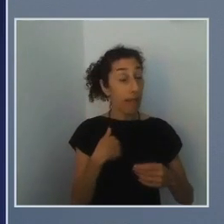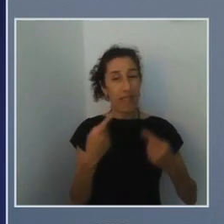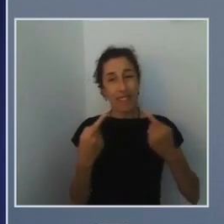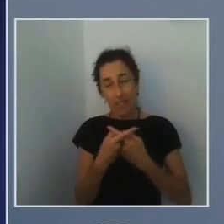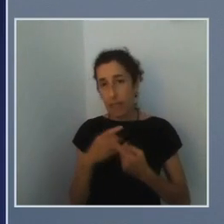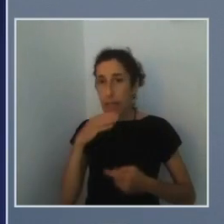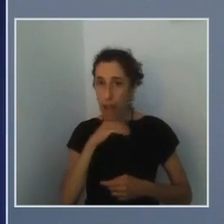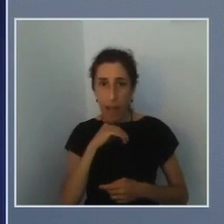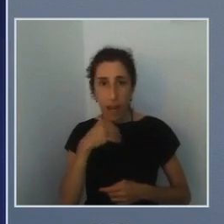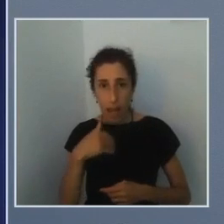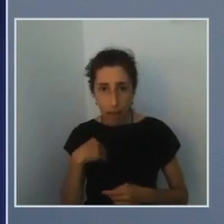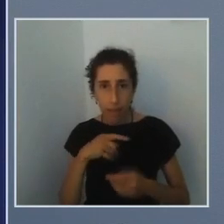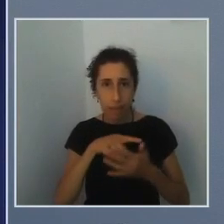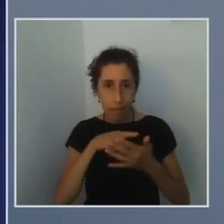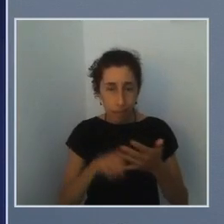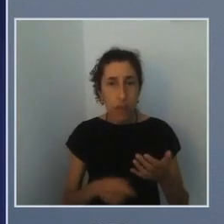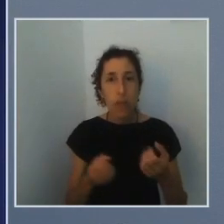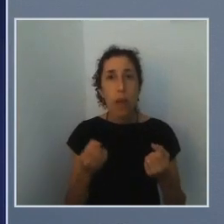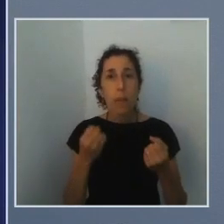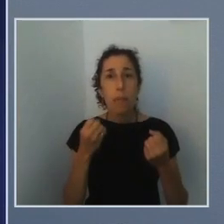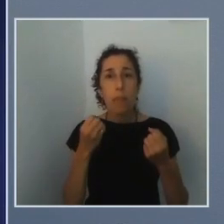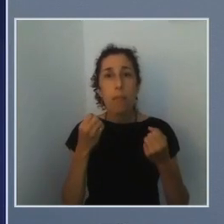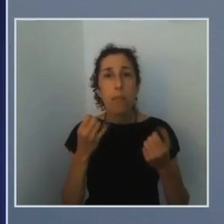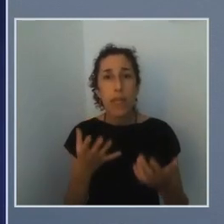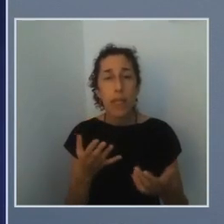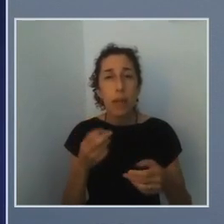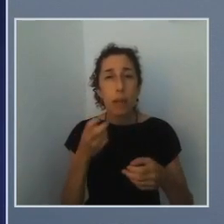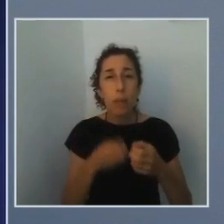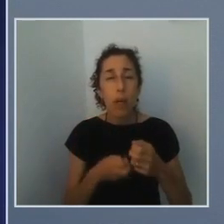respond adequately to whistleblowers,